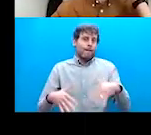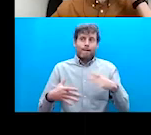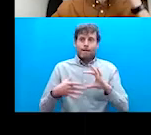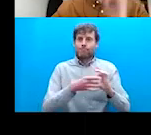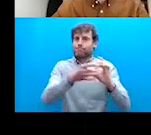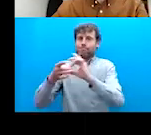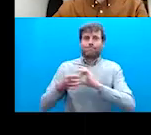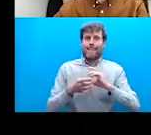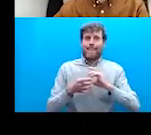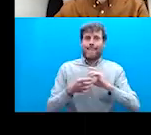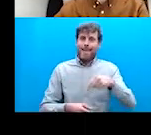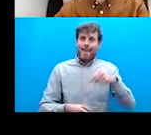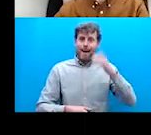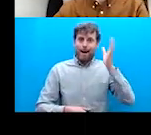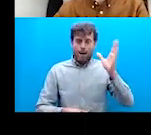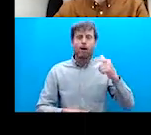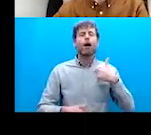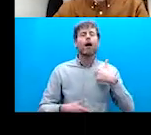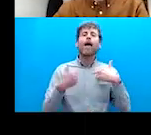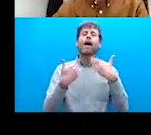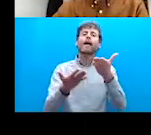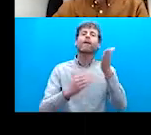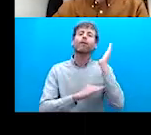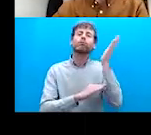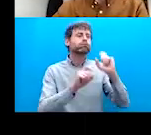So what I'll do today is to present some